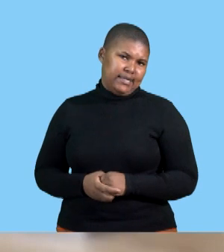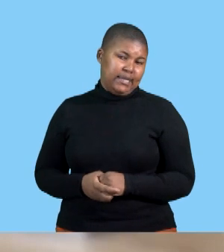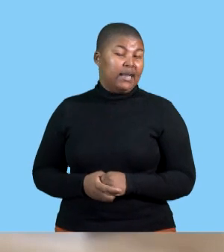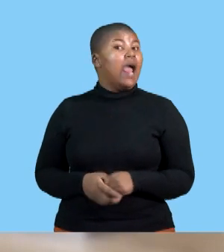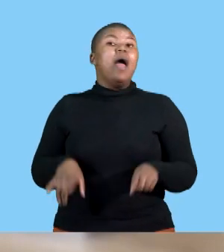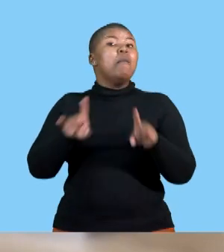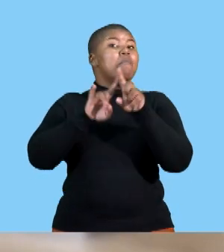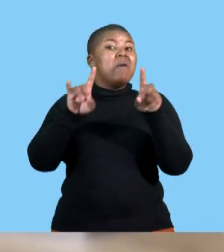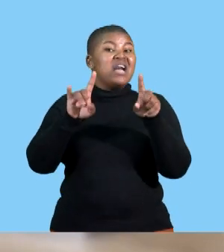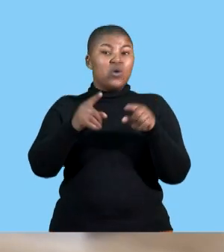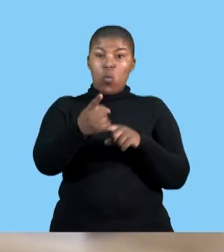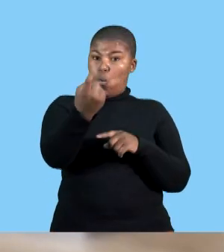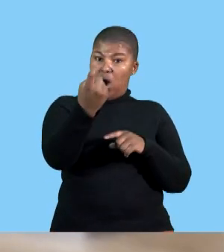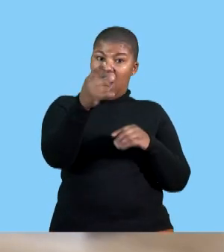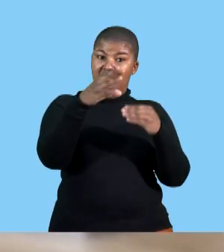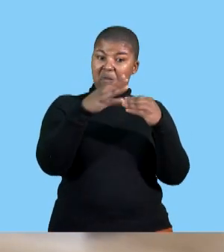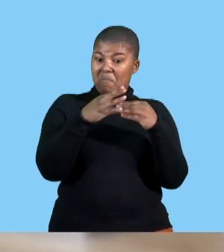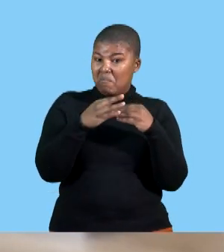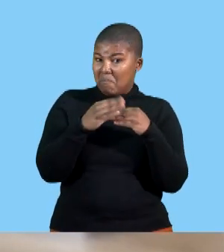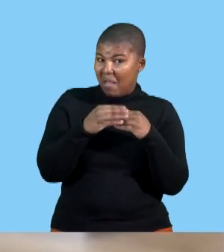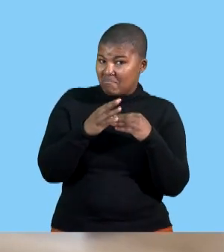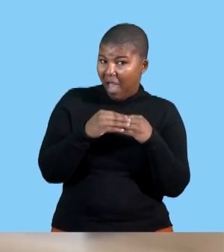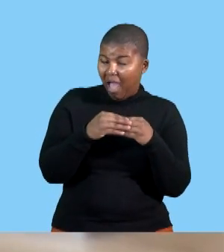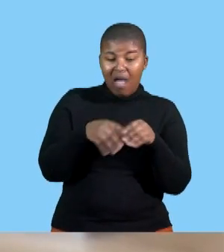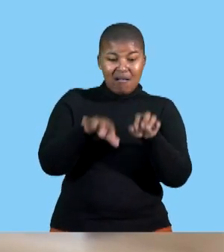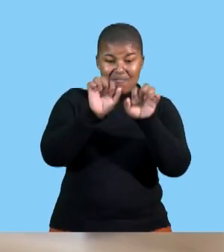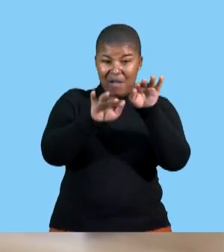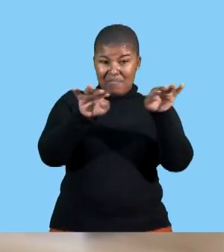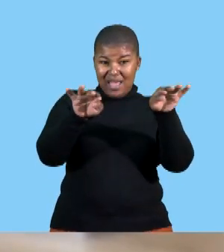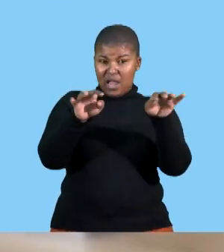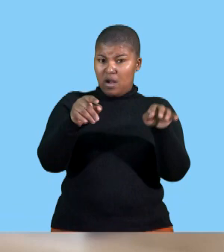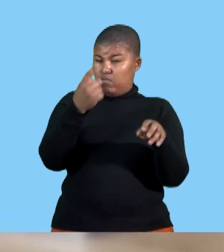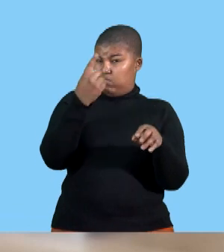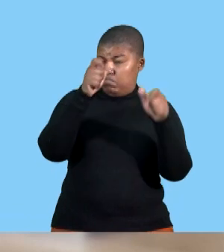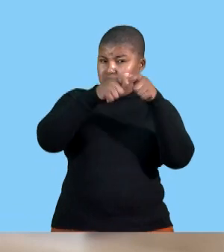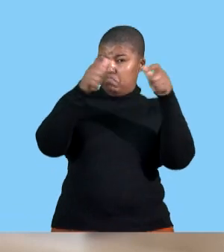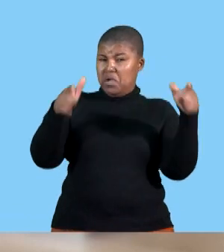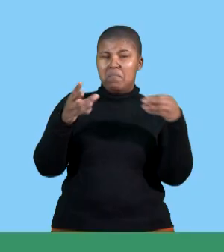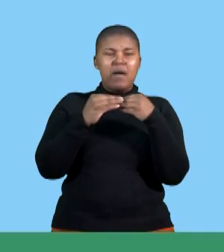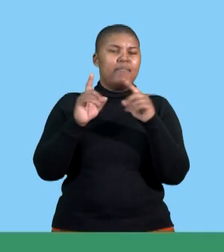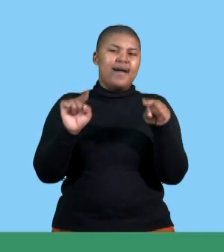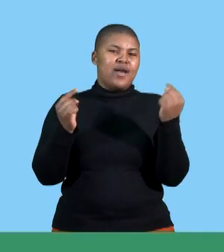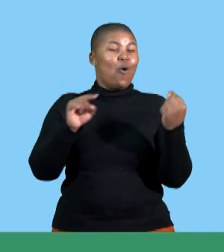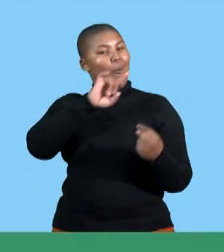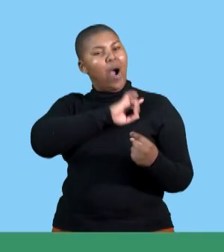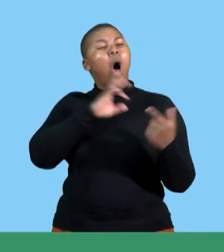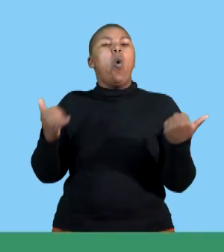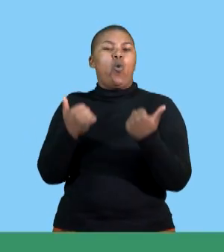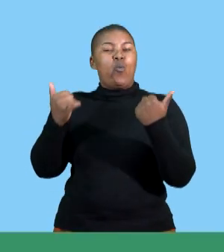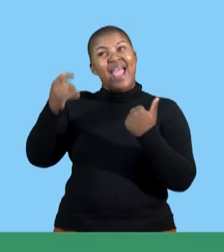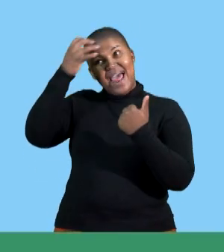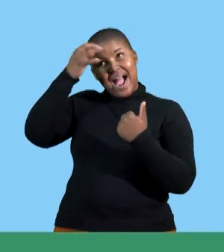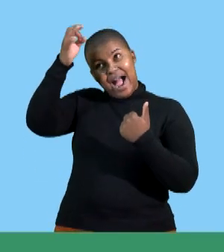majority shareholder, because the majority shareholder is the government. These enterprises are managed by